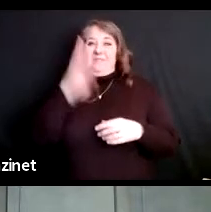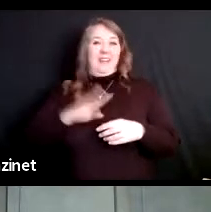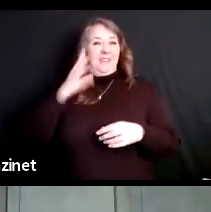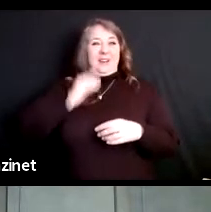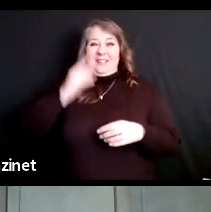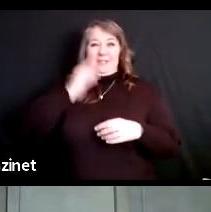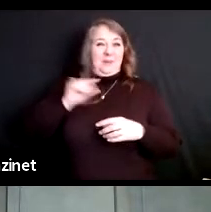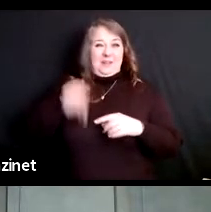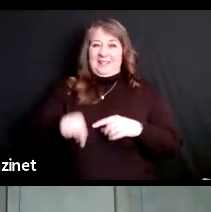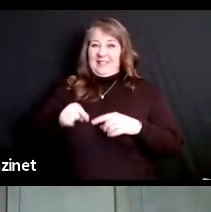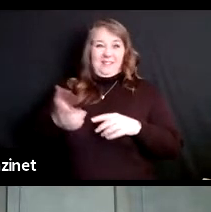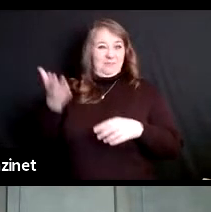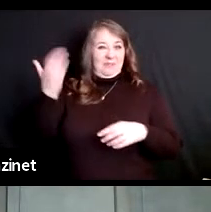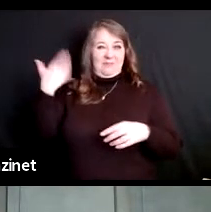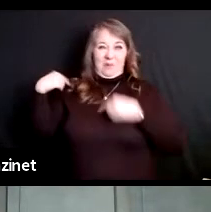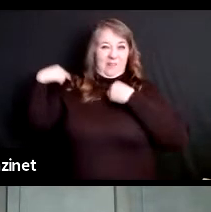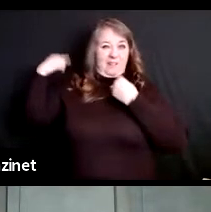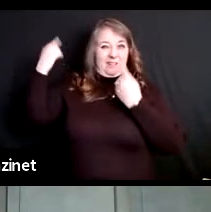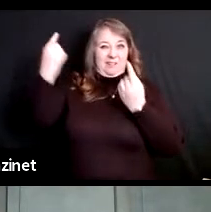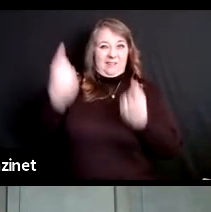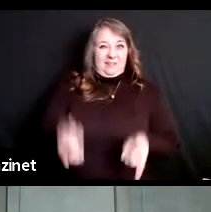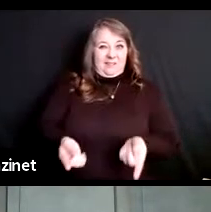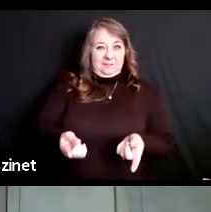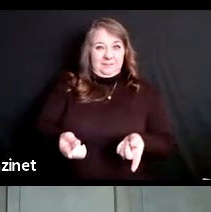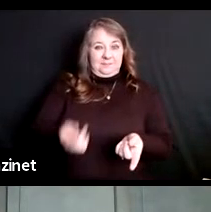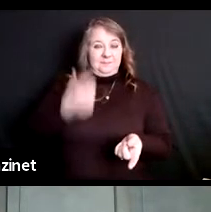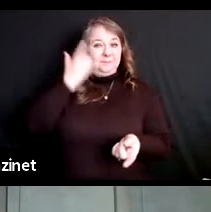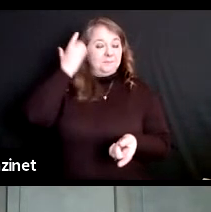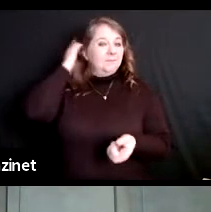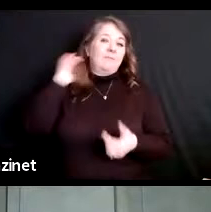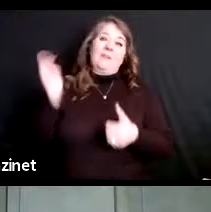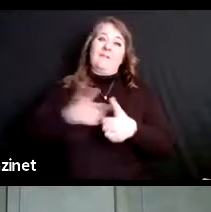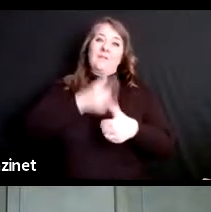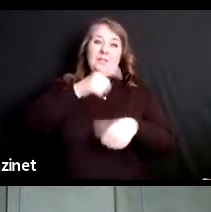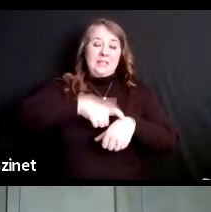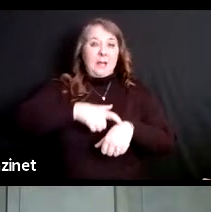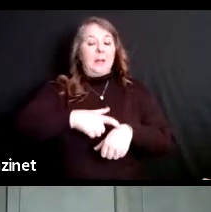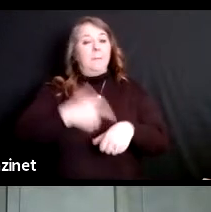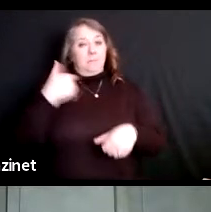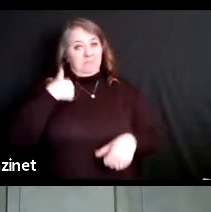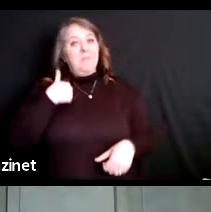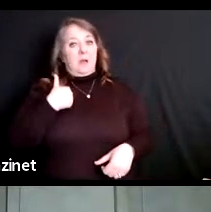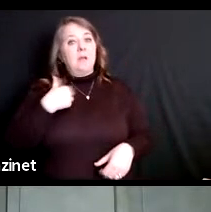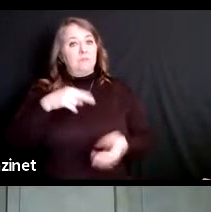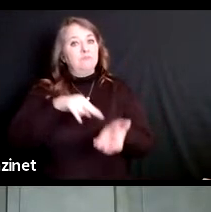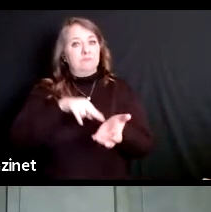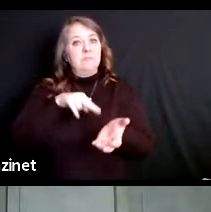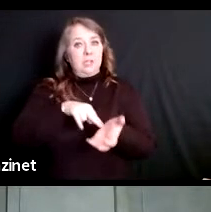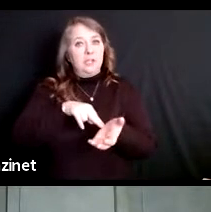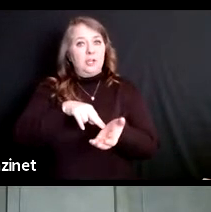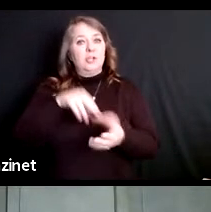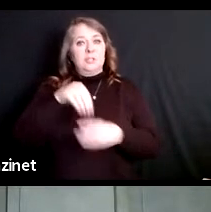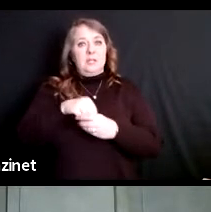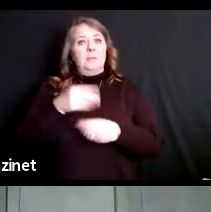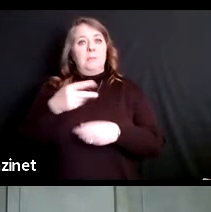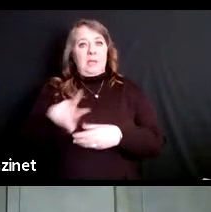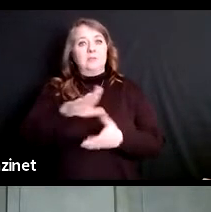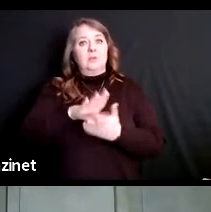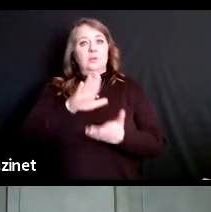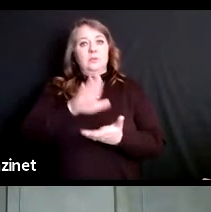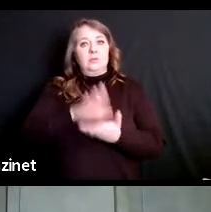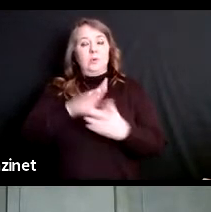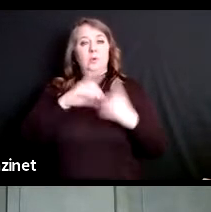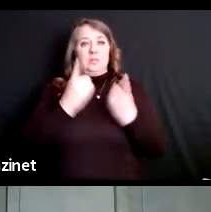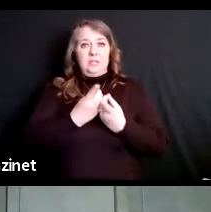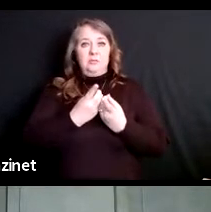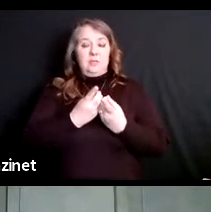of measures into account. And as one of the nurses for Pasco School District, our